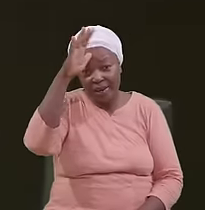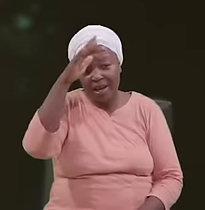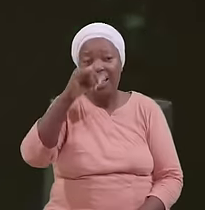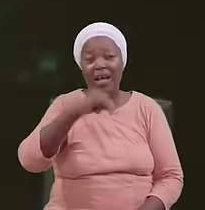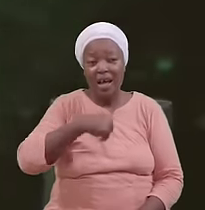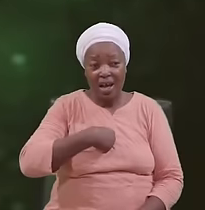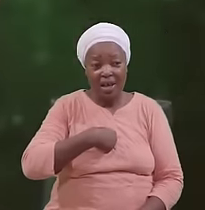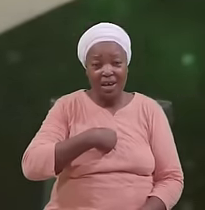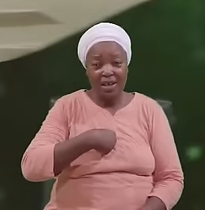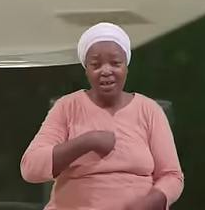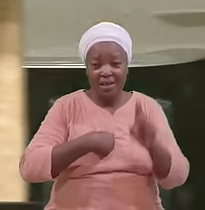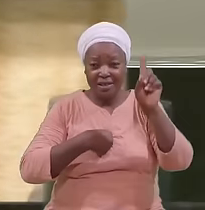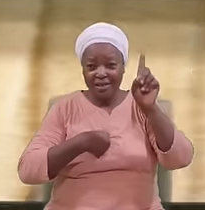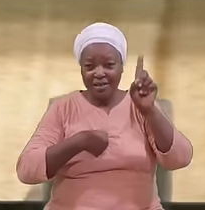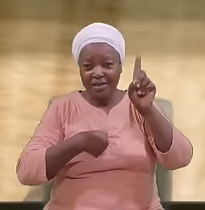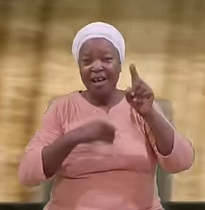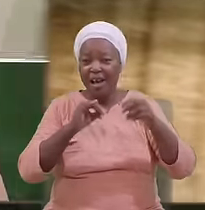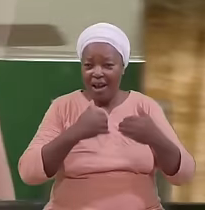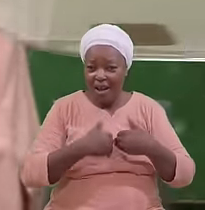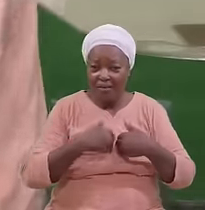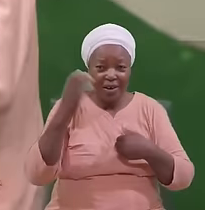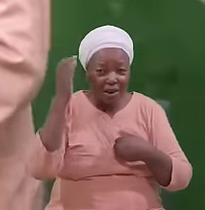heard thy prayer.